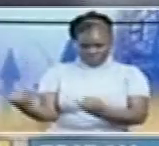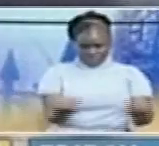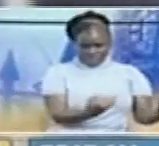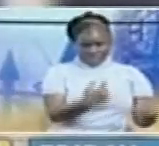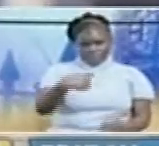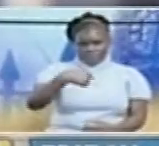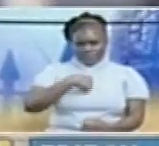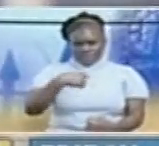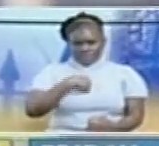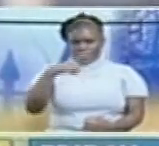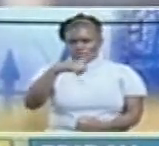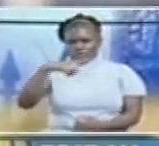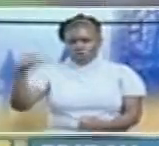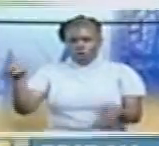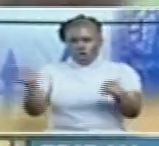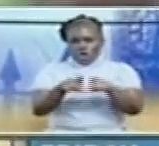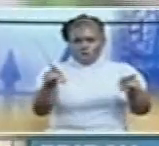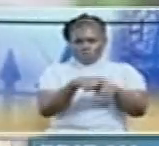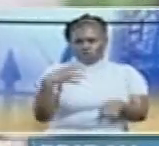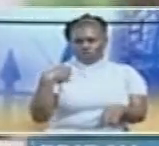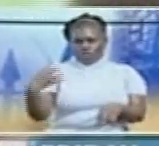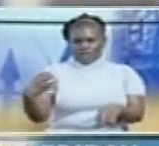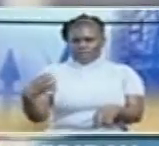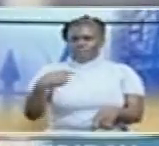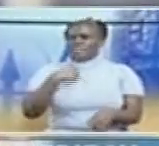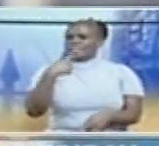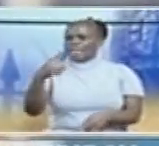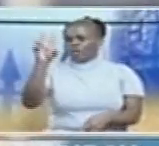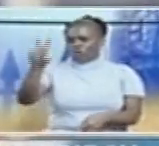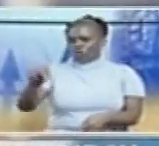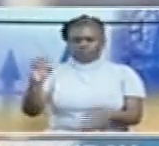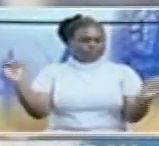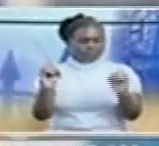to go to Commonwealth, then I won't say no. I say yes.